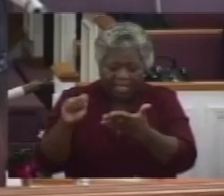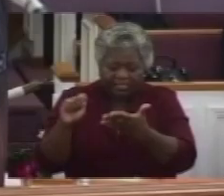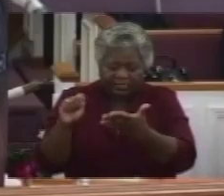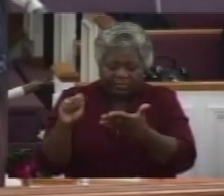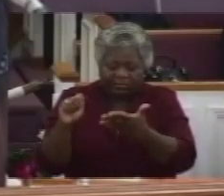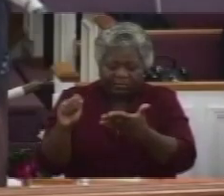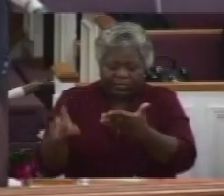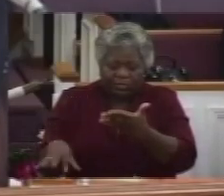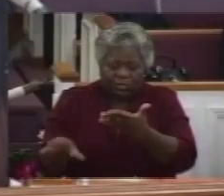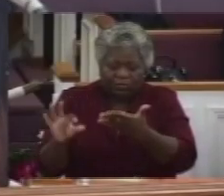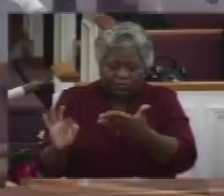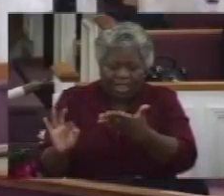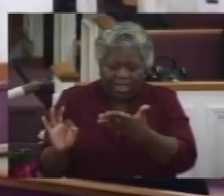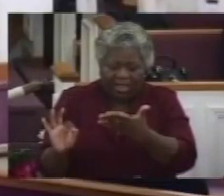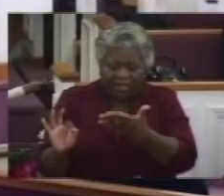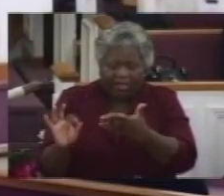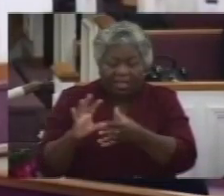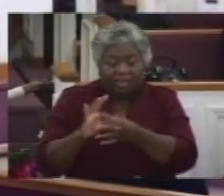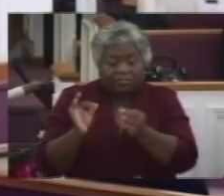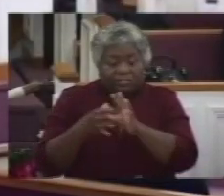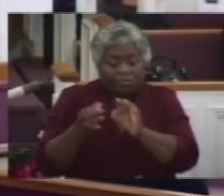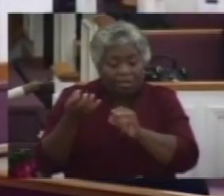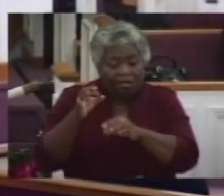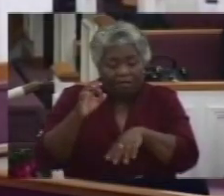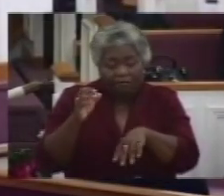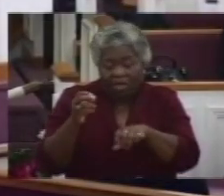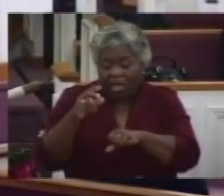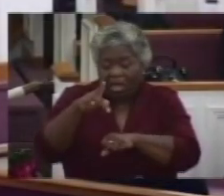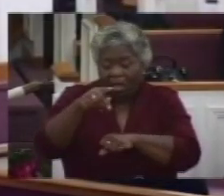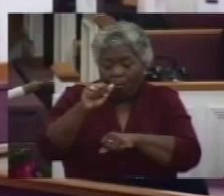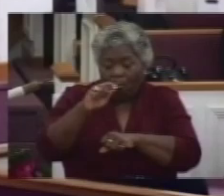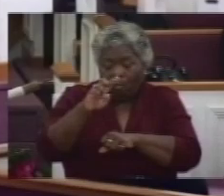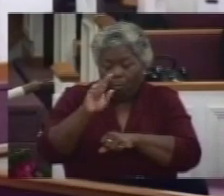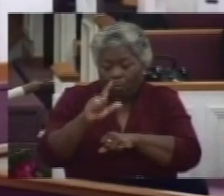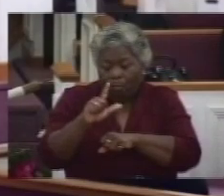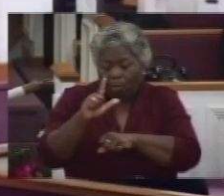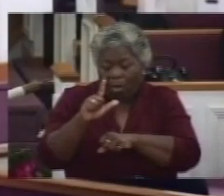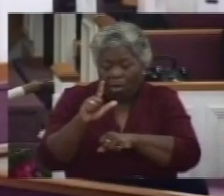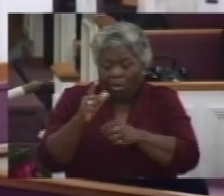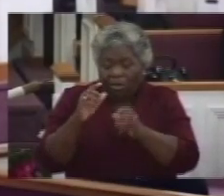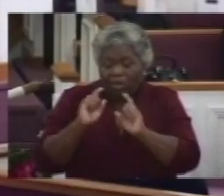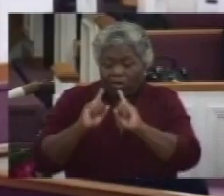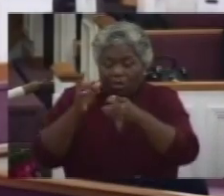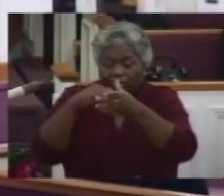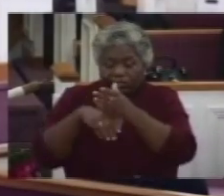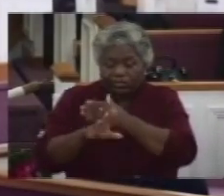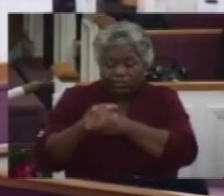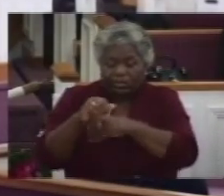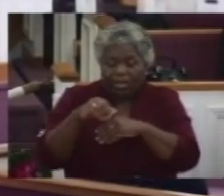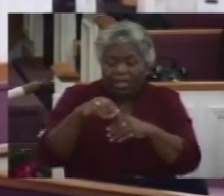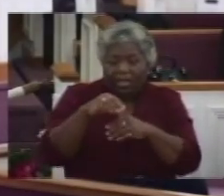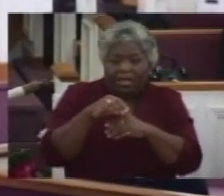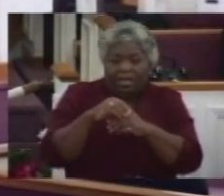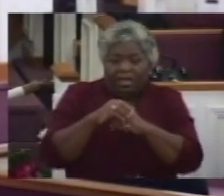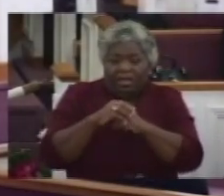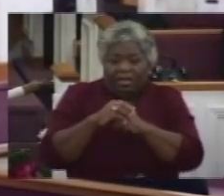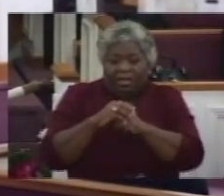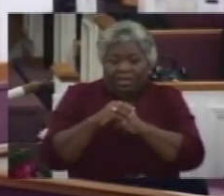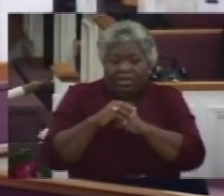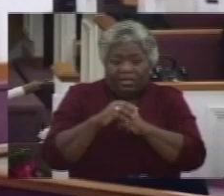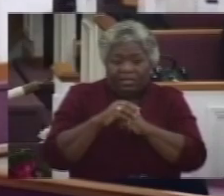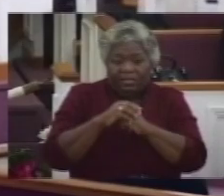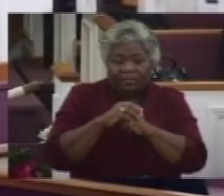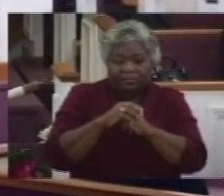and you find the story of Paul, when Paul had gone into Athens, he